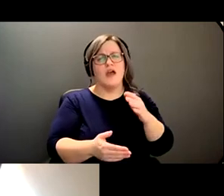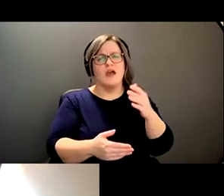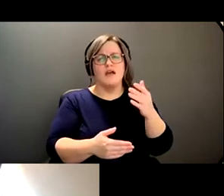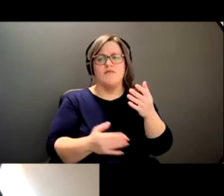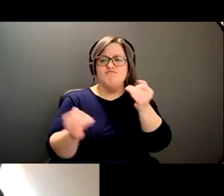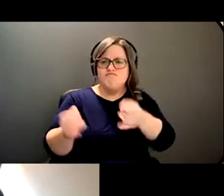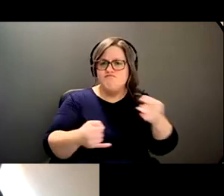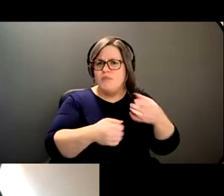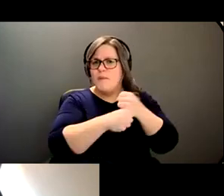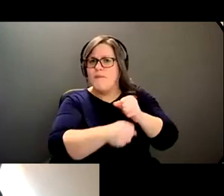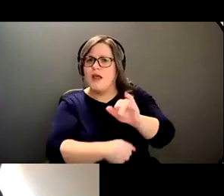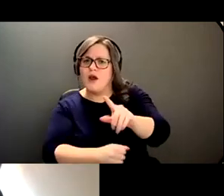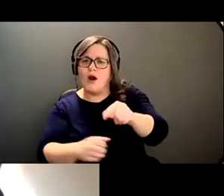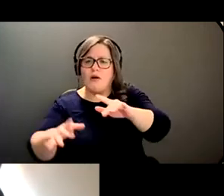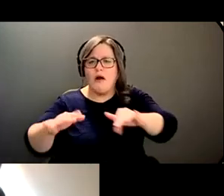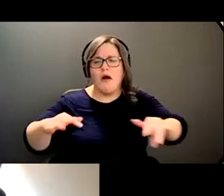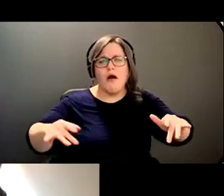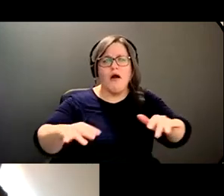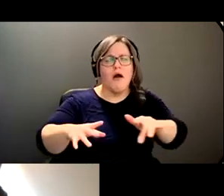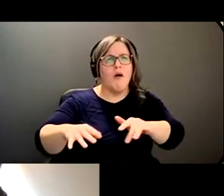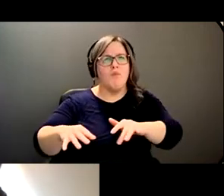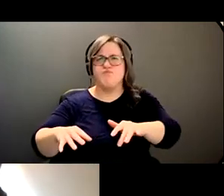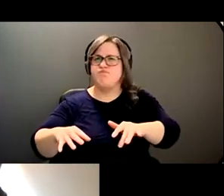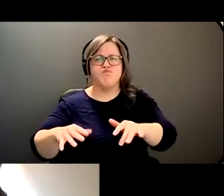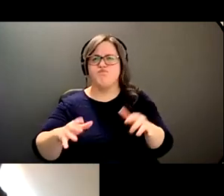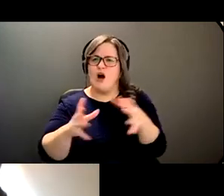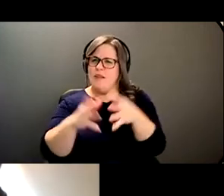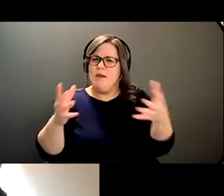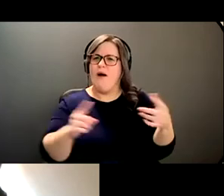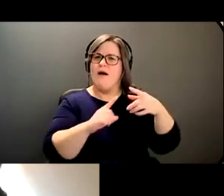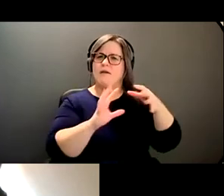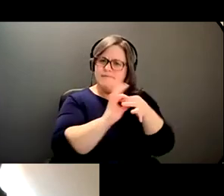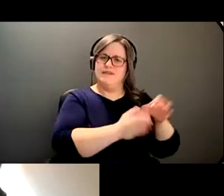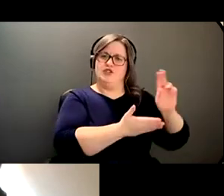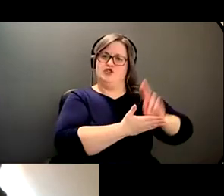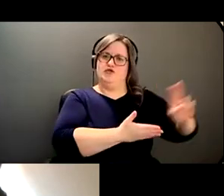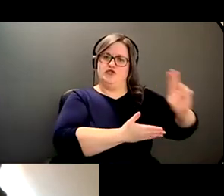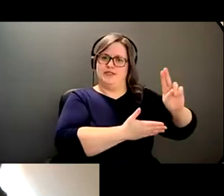And so thus, when I got into Concordia, I was